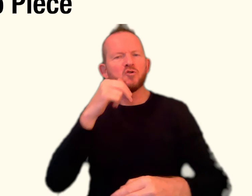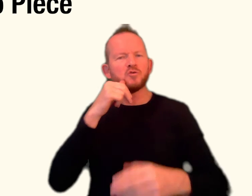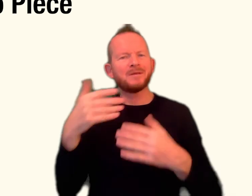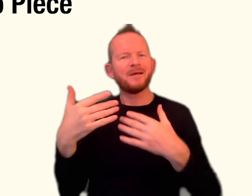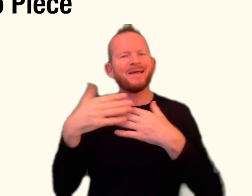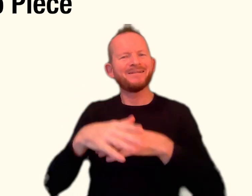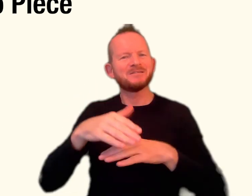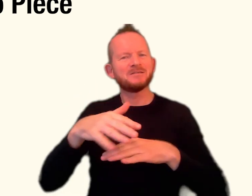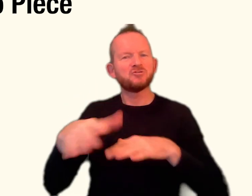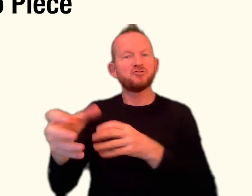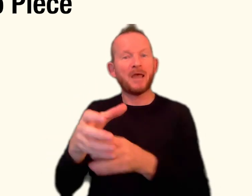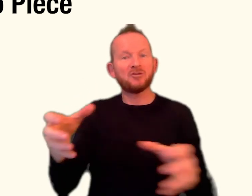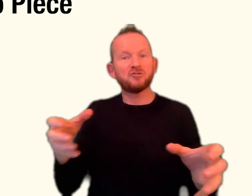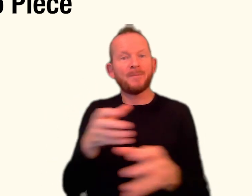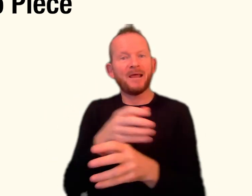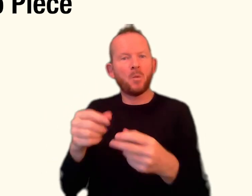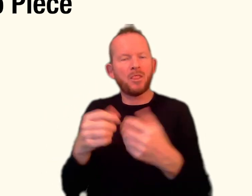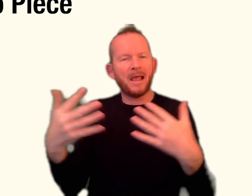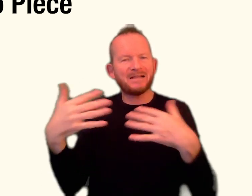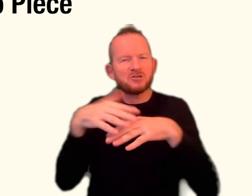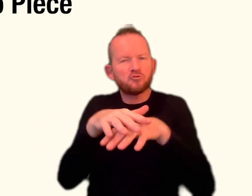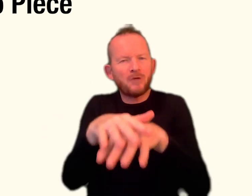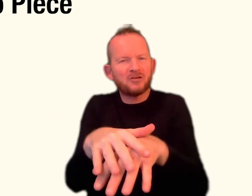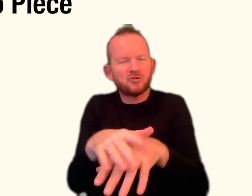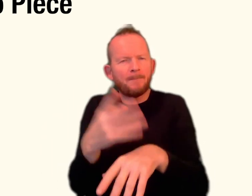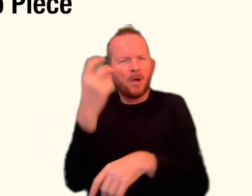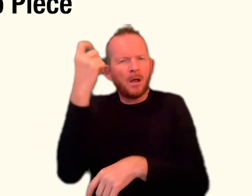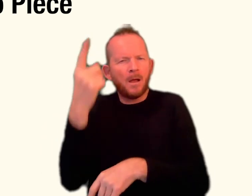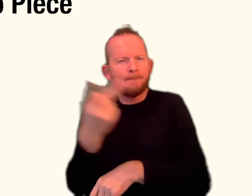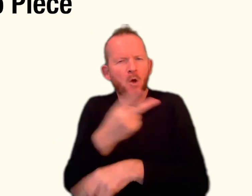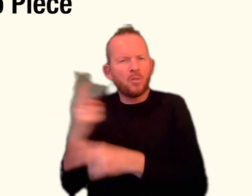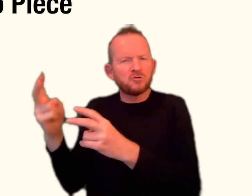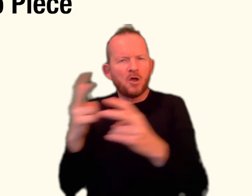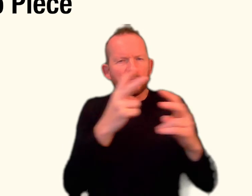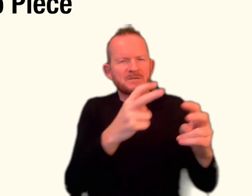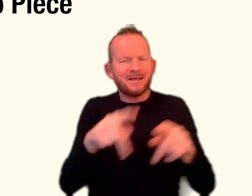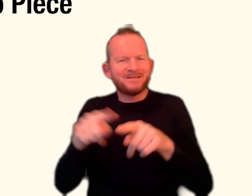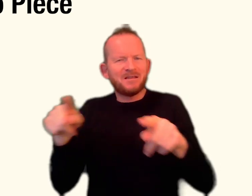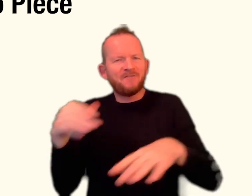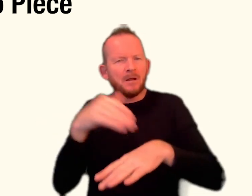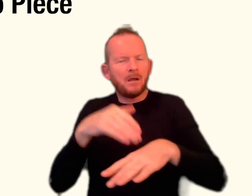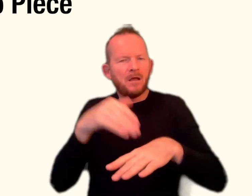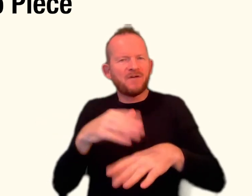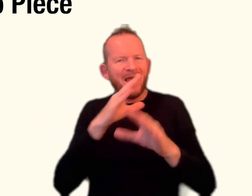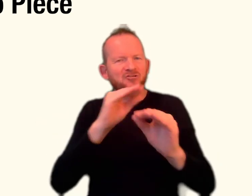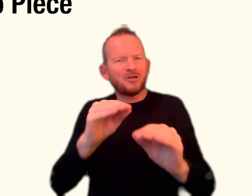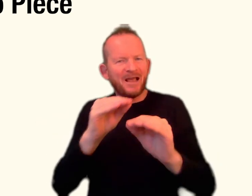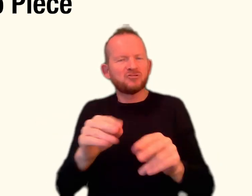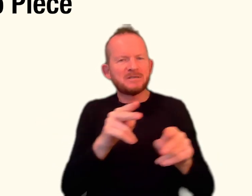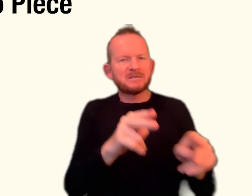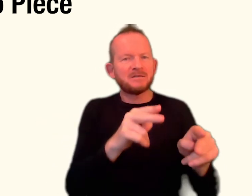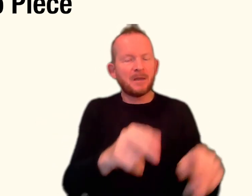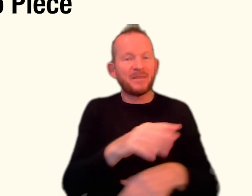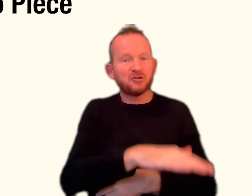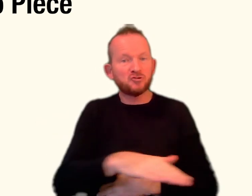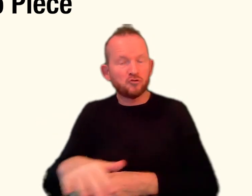integration. However, the conceptualisation of both terms has different implications for the educational system and the children within it.